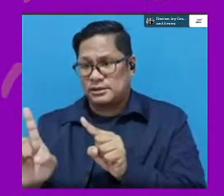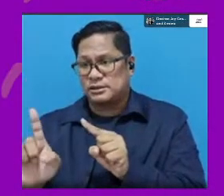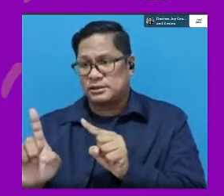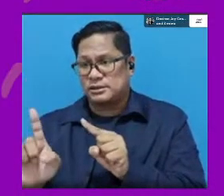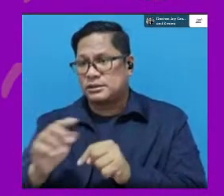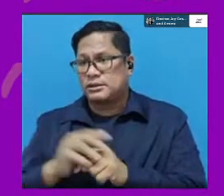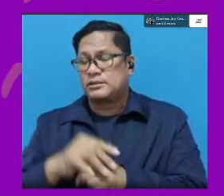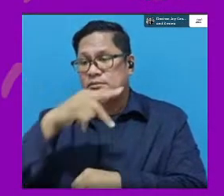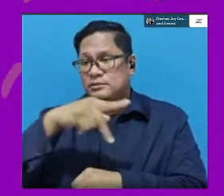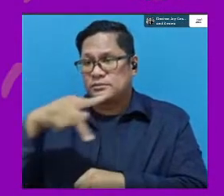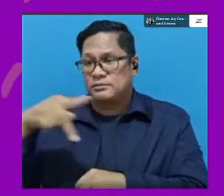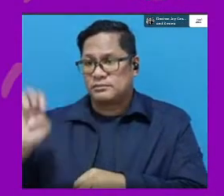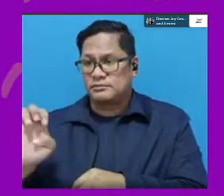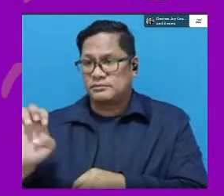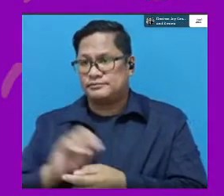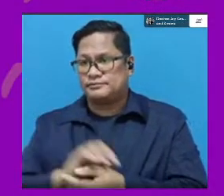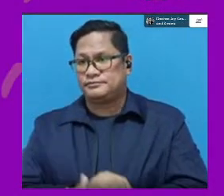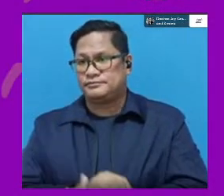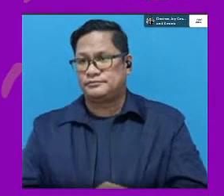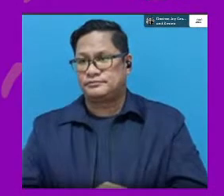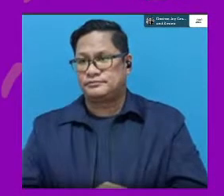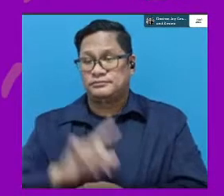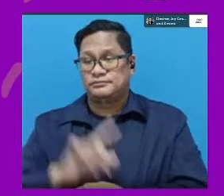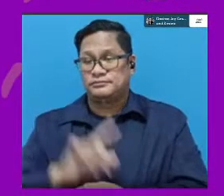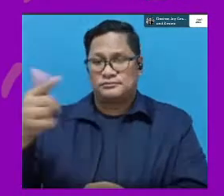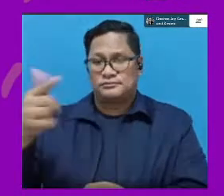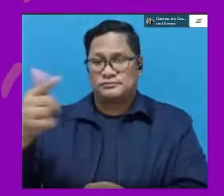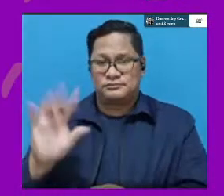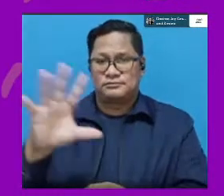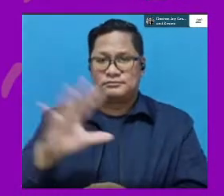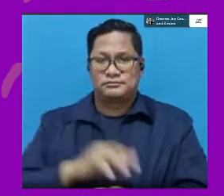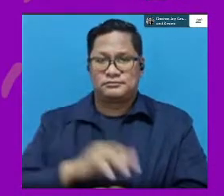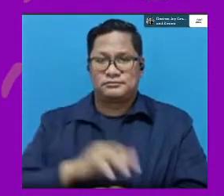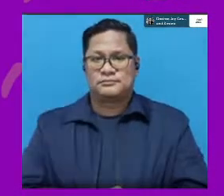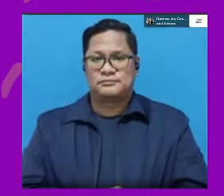PPEs. Next slide.